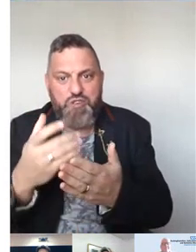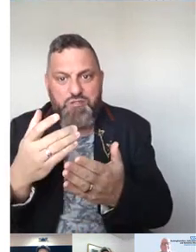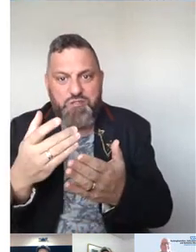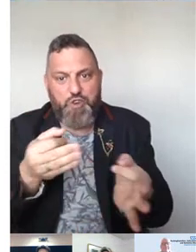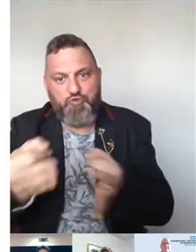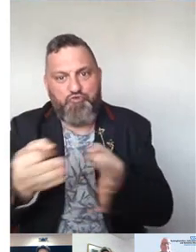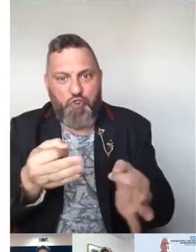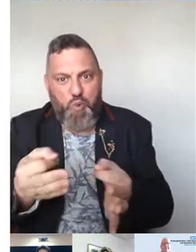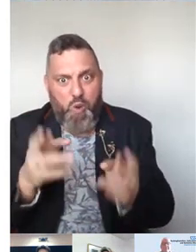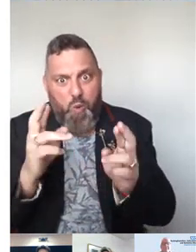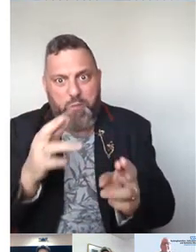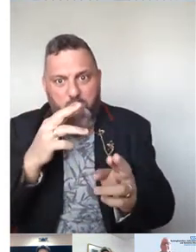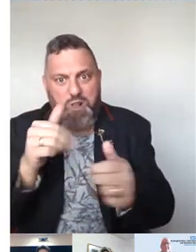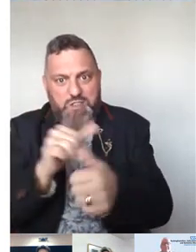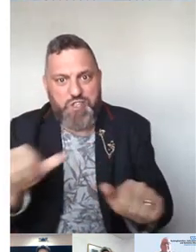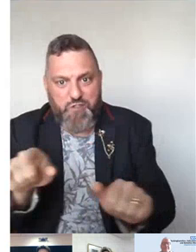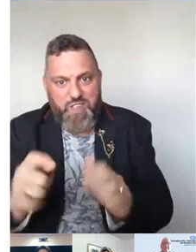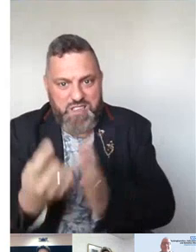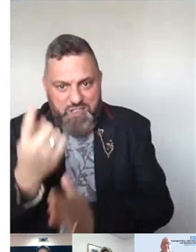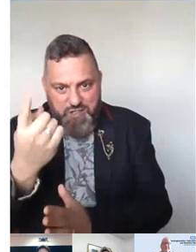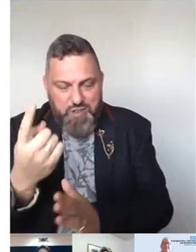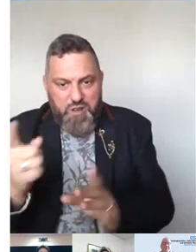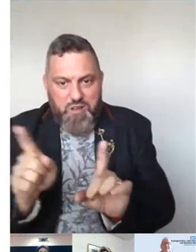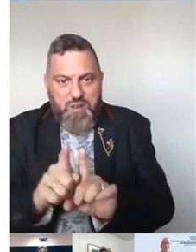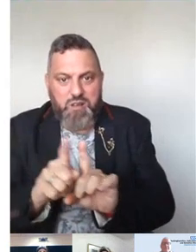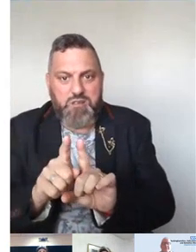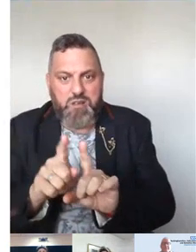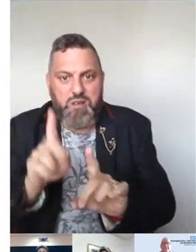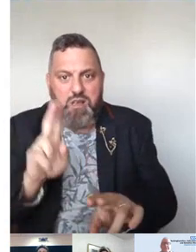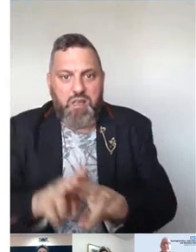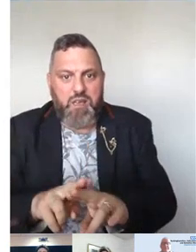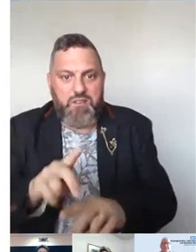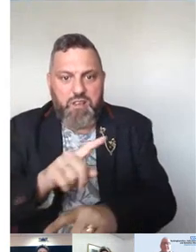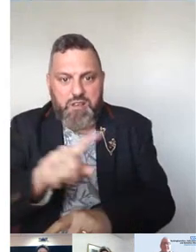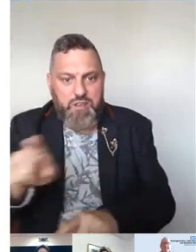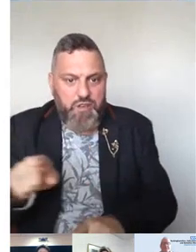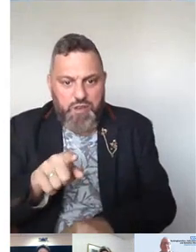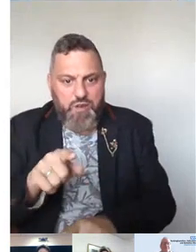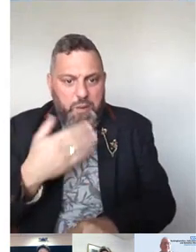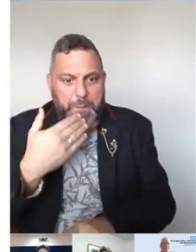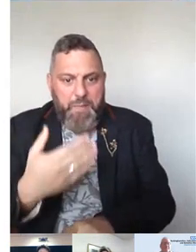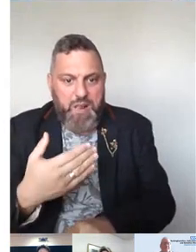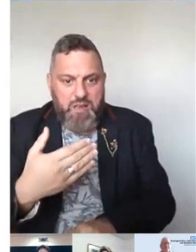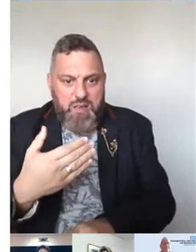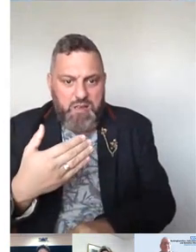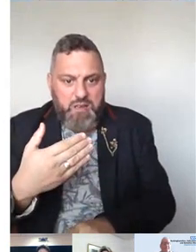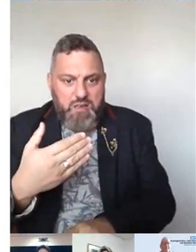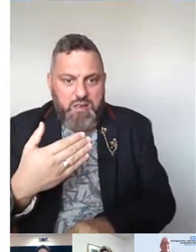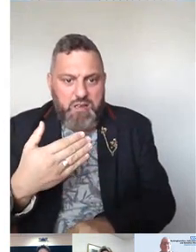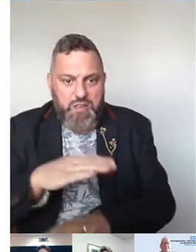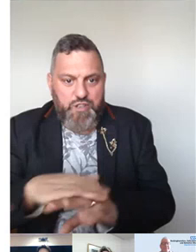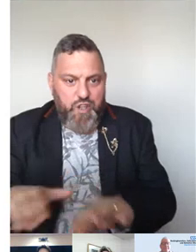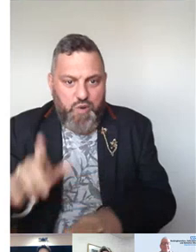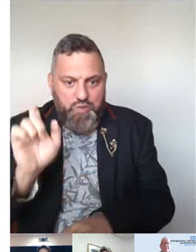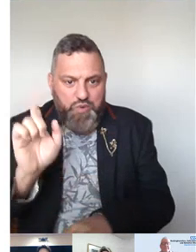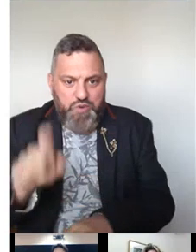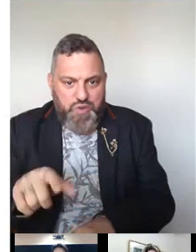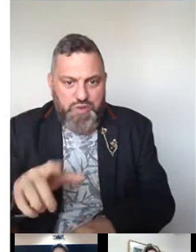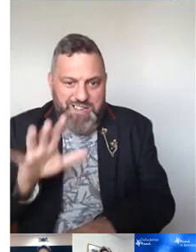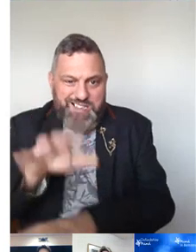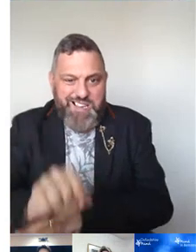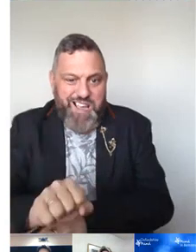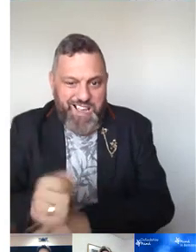should solve the issue. And also, if I can ask that you don't hit the take